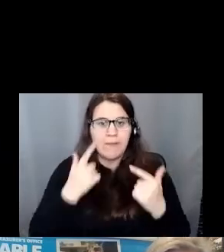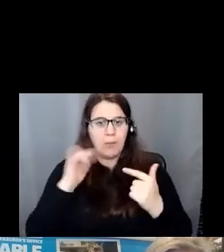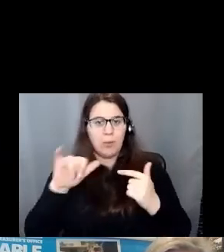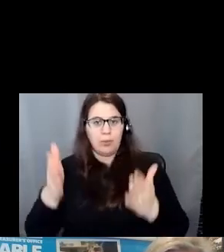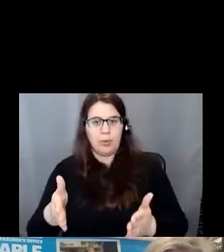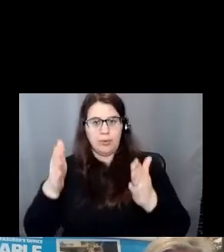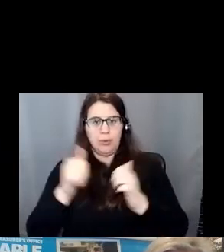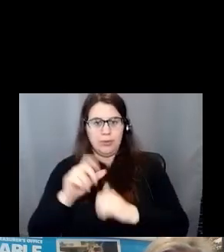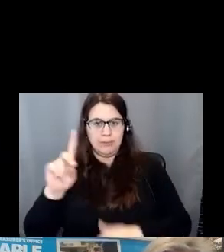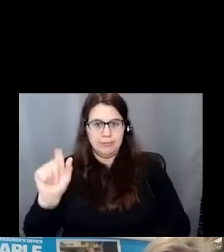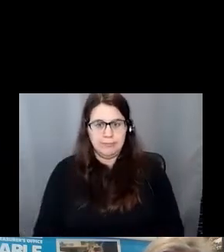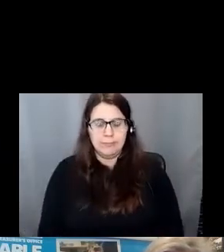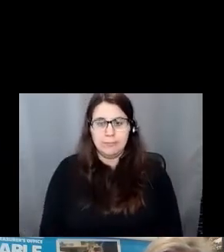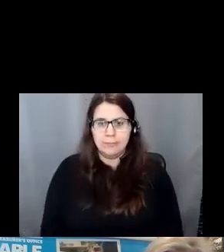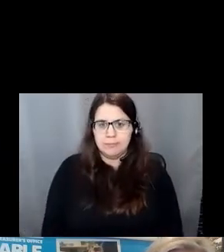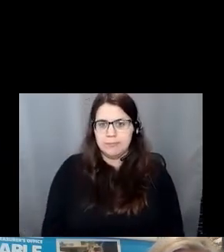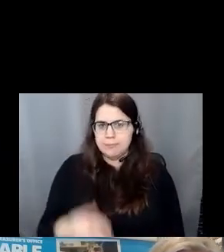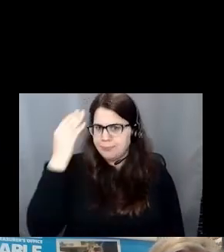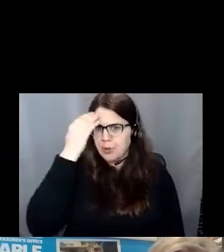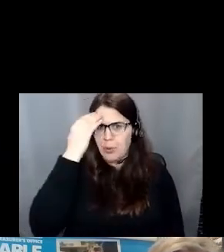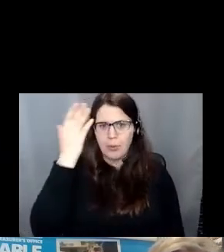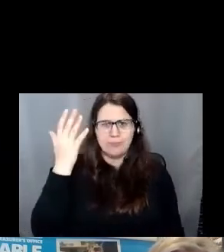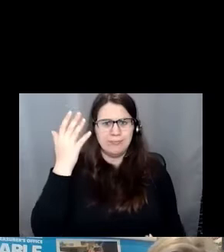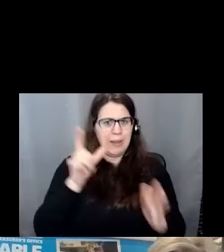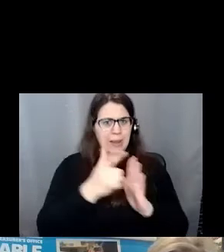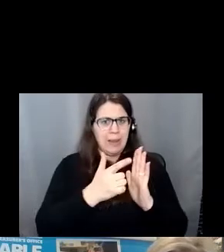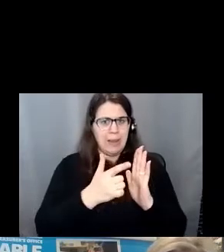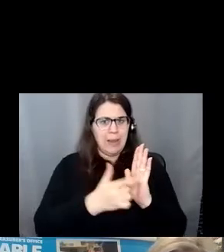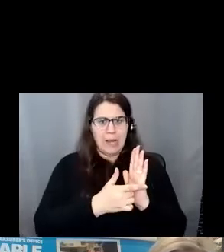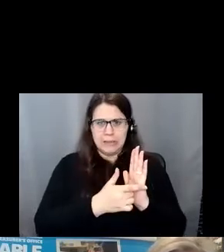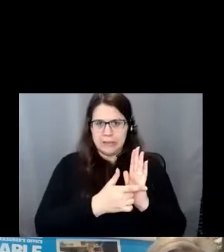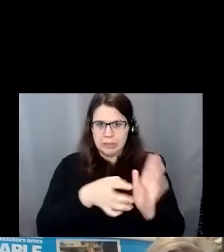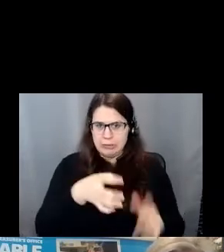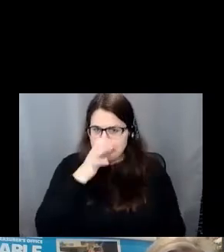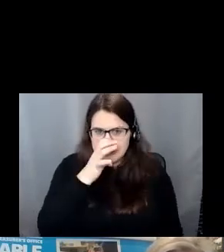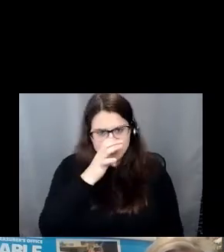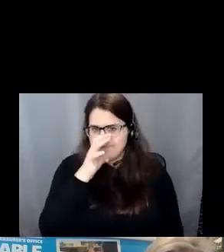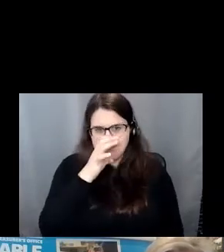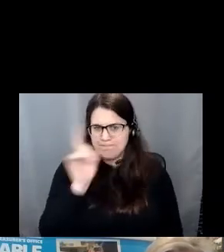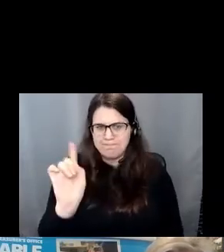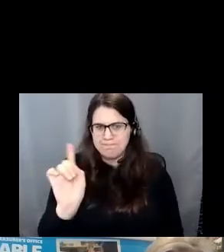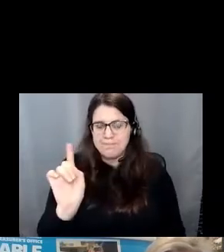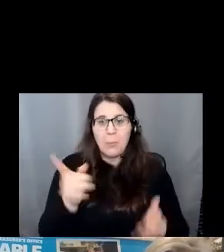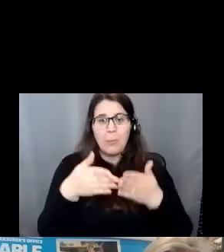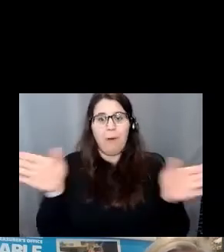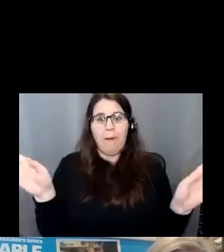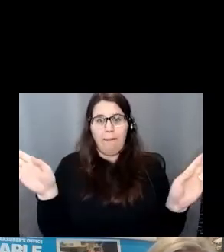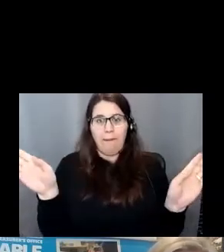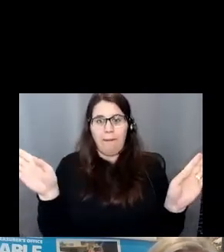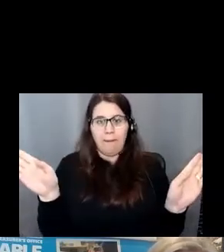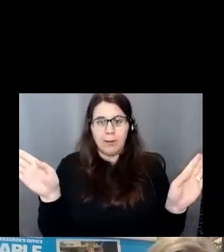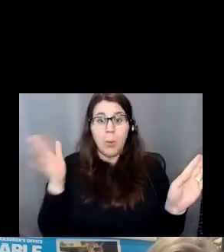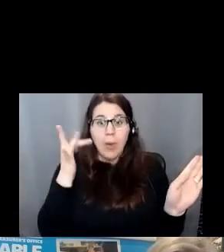the legislation is very broad in the interpretation of what qualifies, so there's not an actual list for the purpose that they